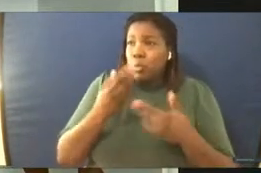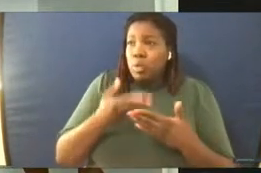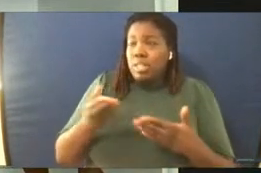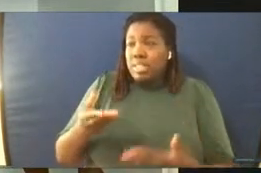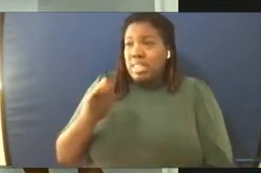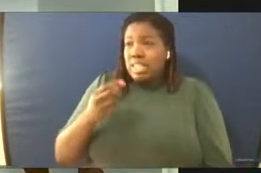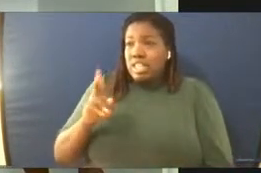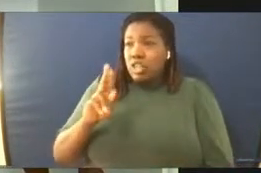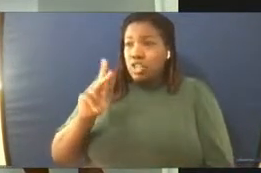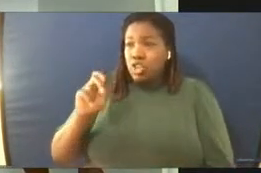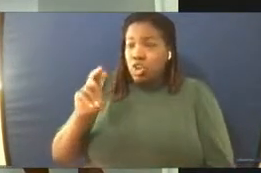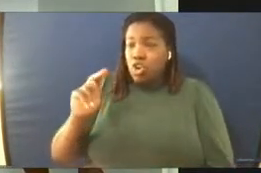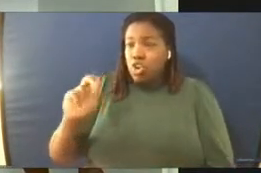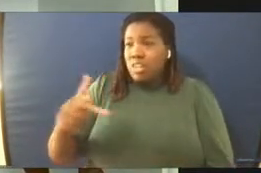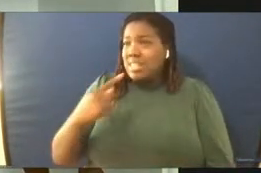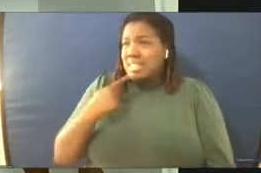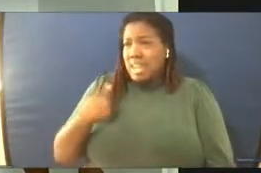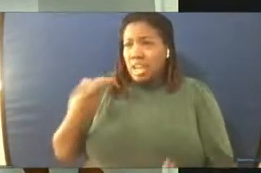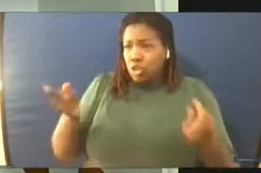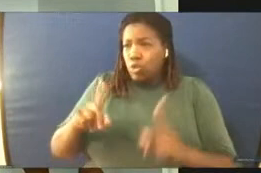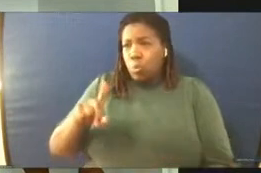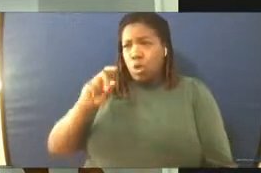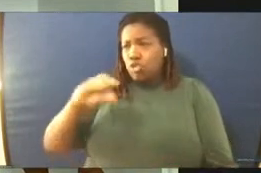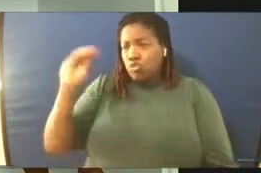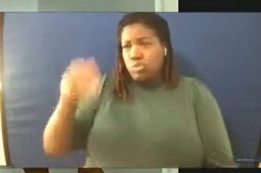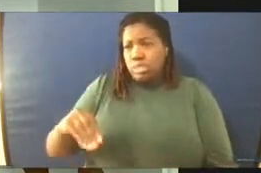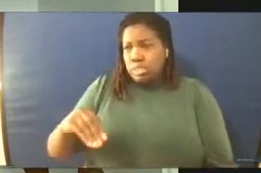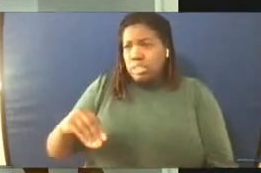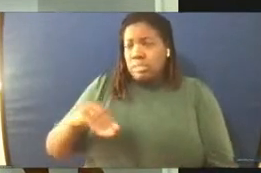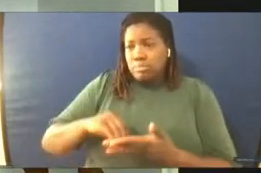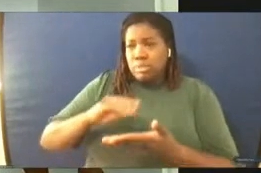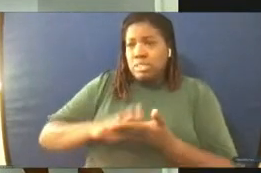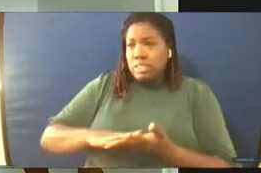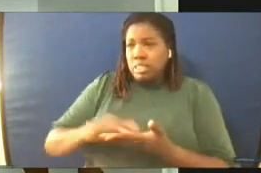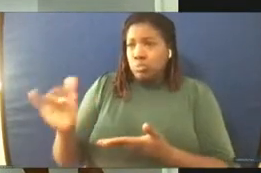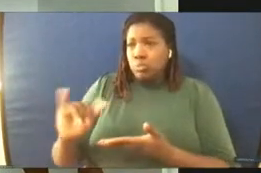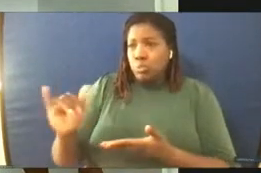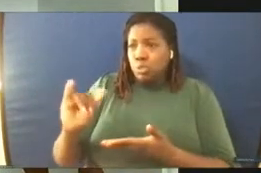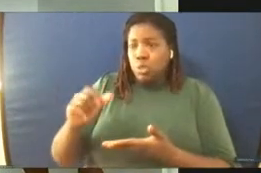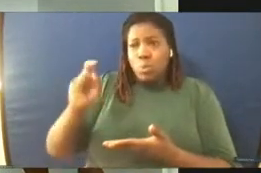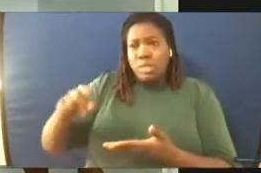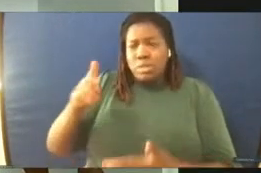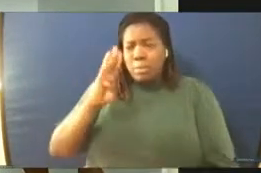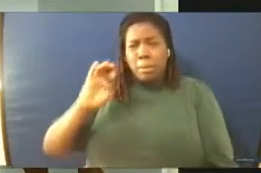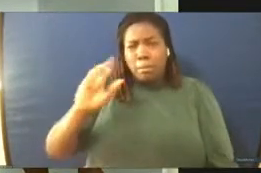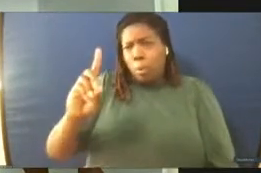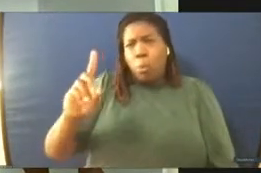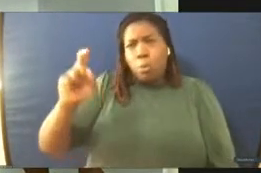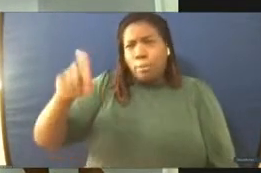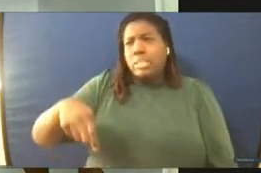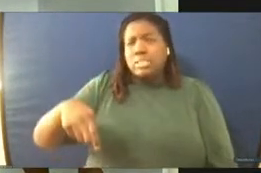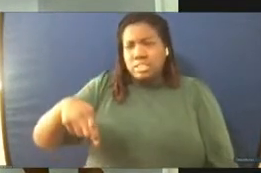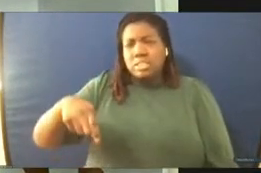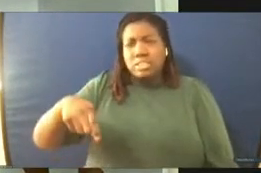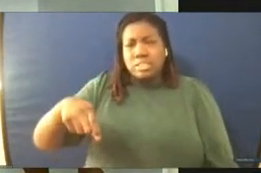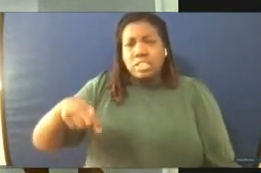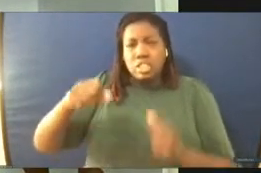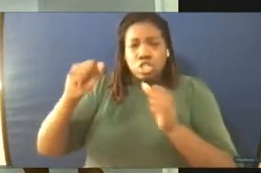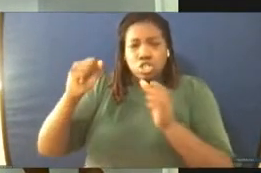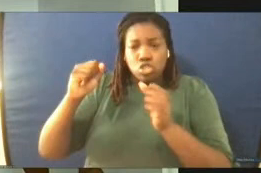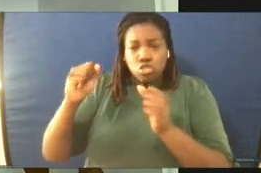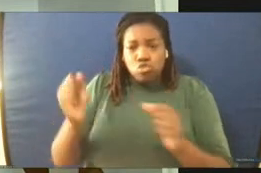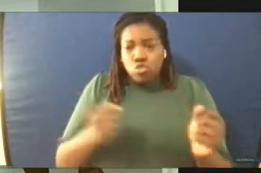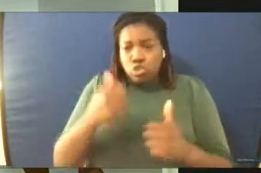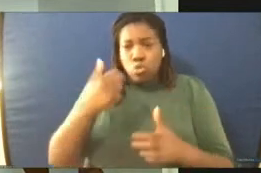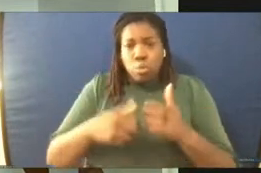that I absolutely agree with, and actually had in some of my notes, is that we have to be bold at this point. We had structural